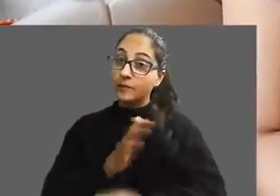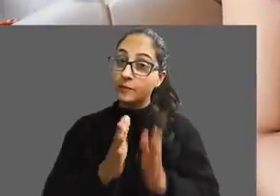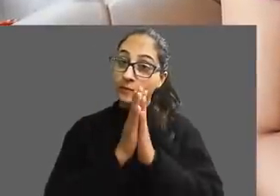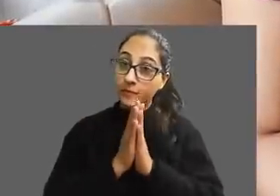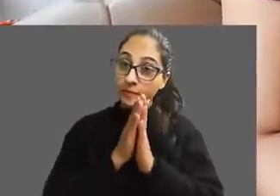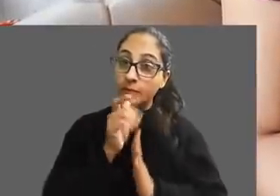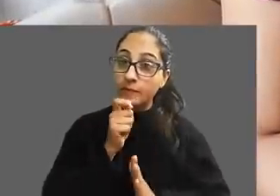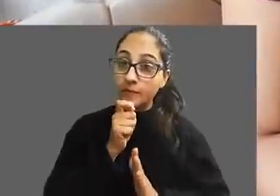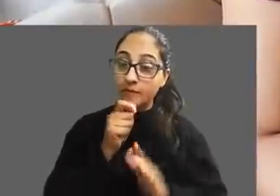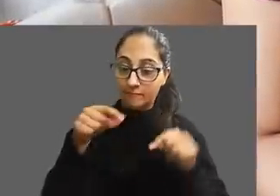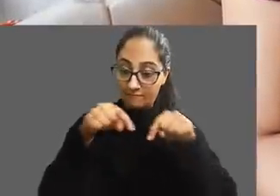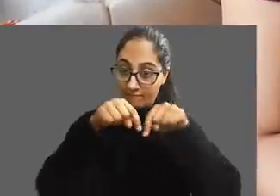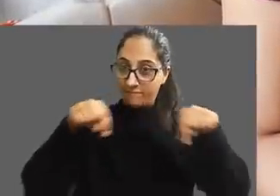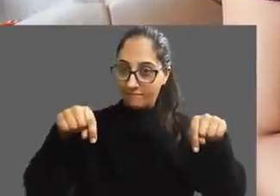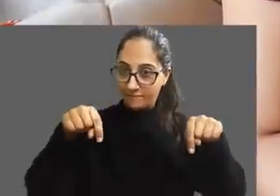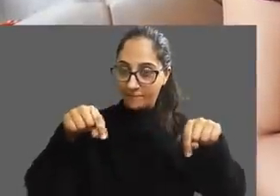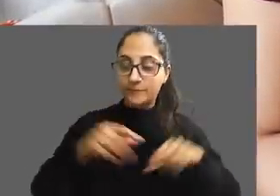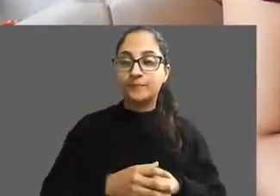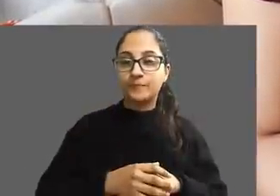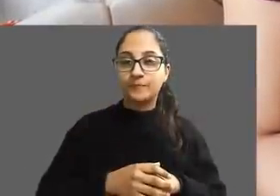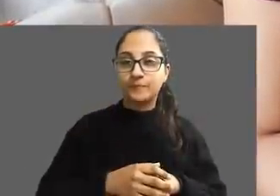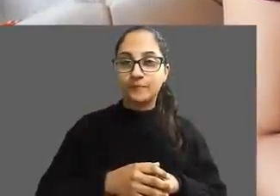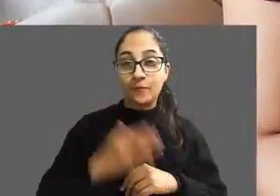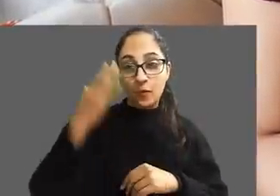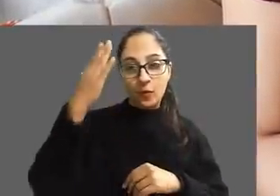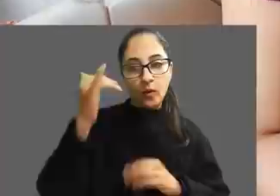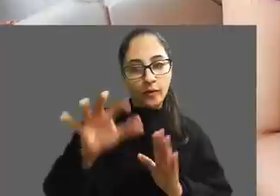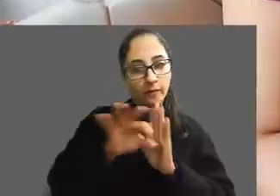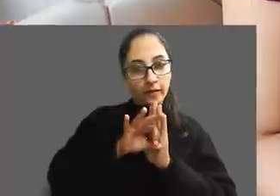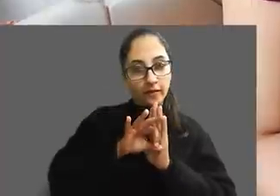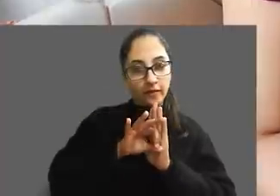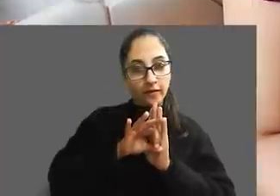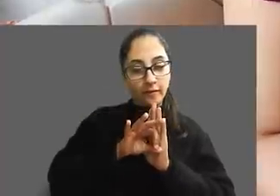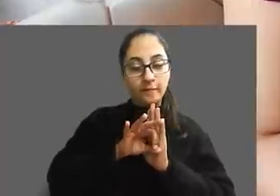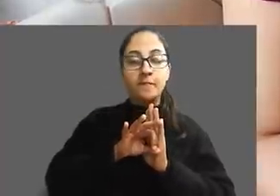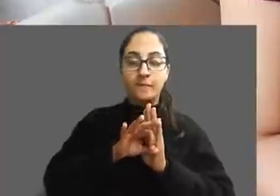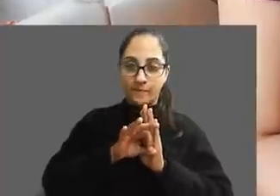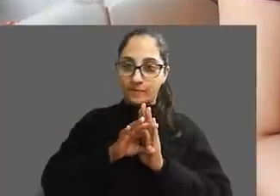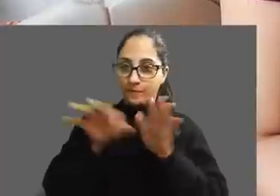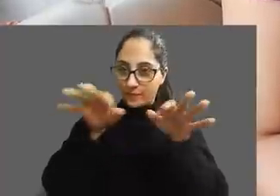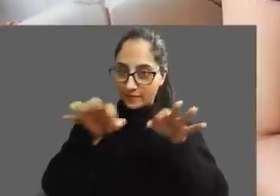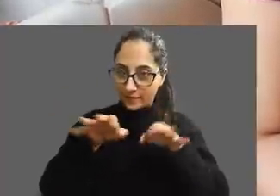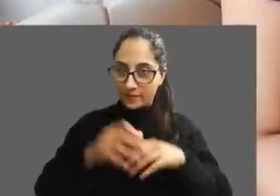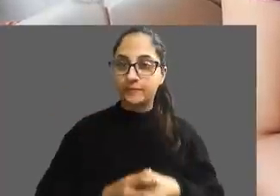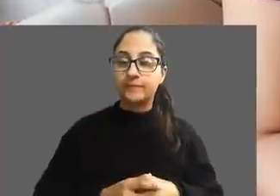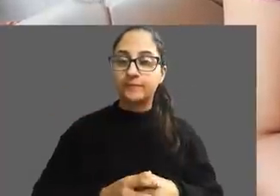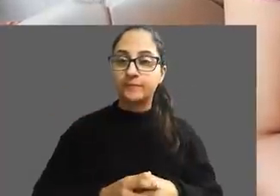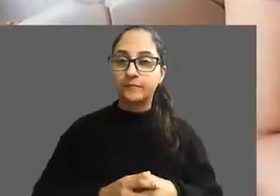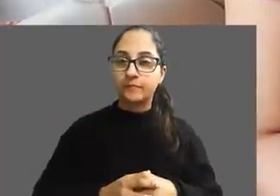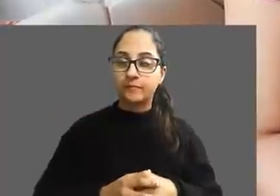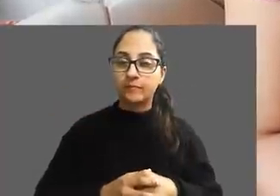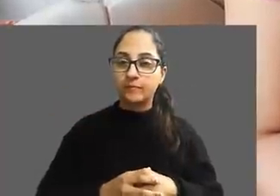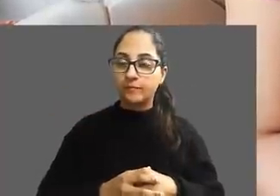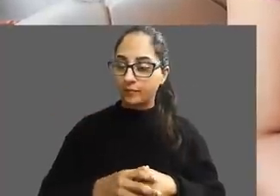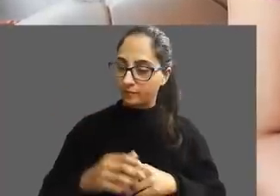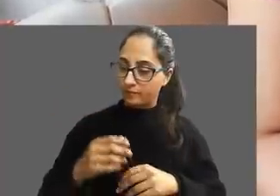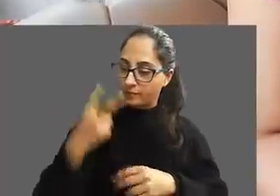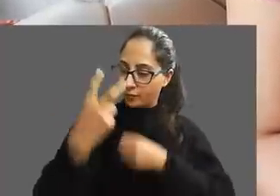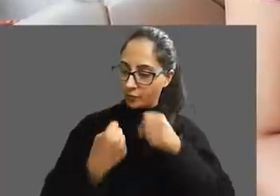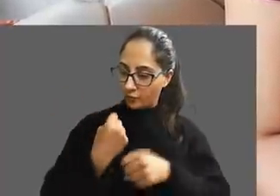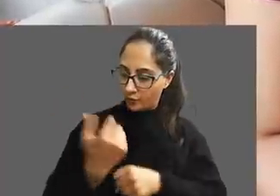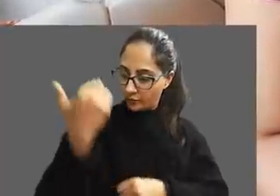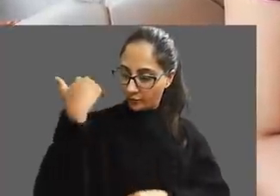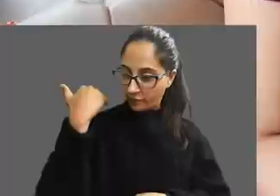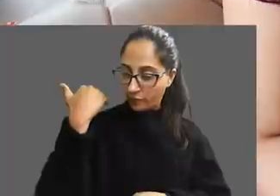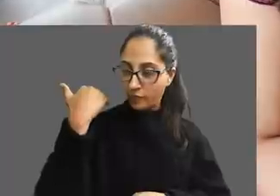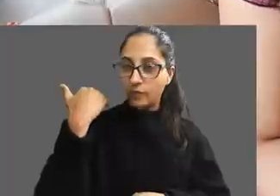is important to me because it is one of the first Ganans my daughter Amara learned from me. I was given a varo for Laitul Qadr a few years